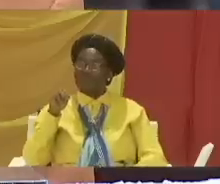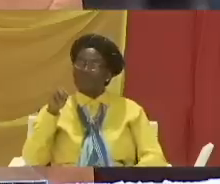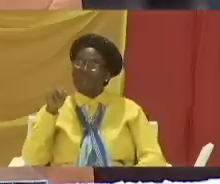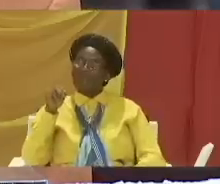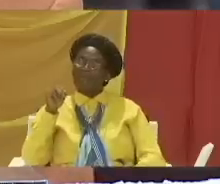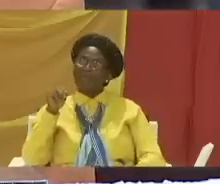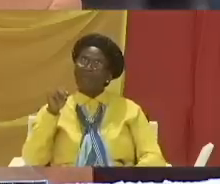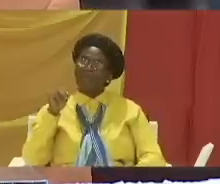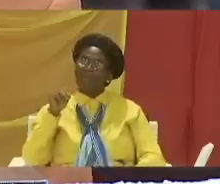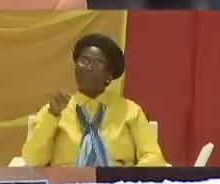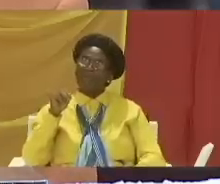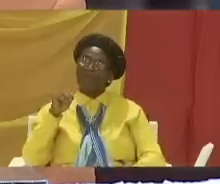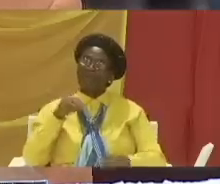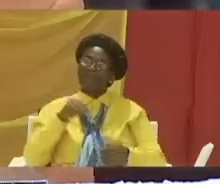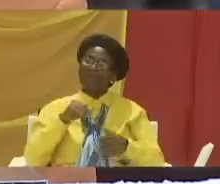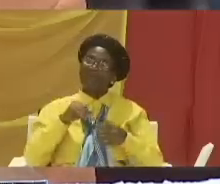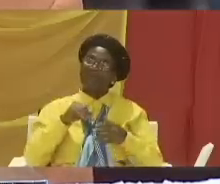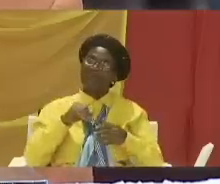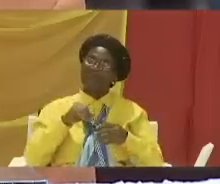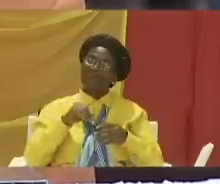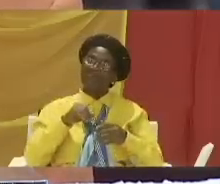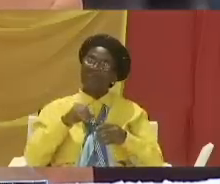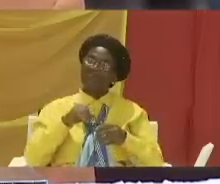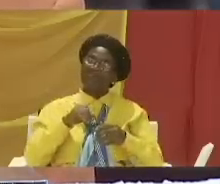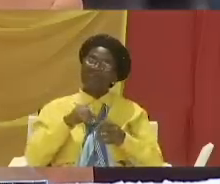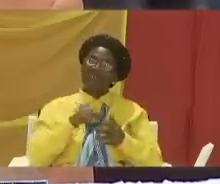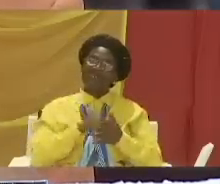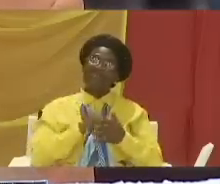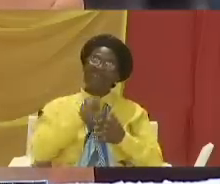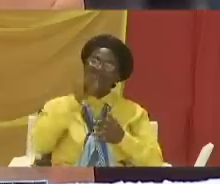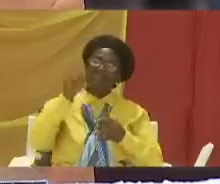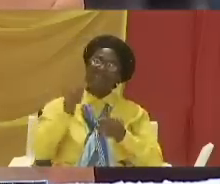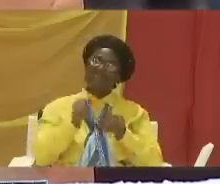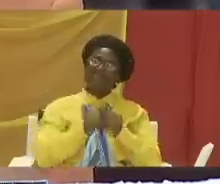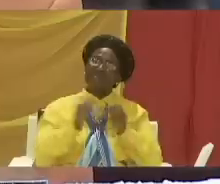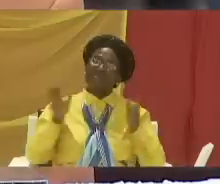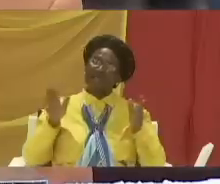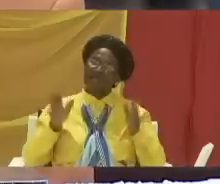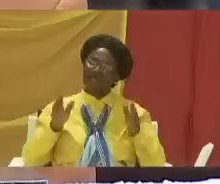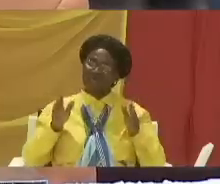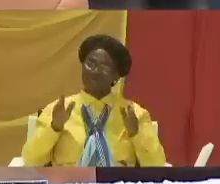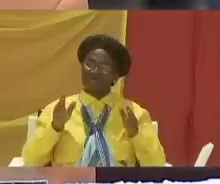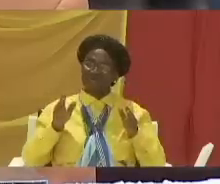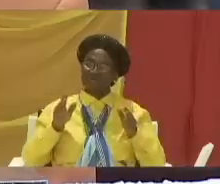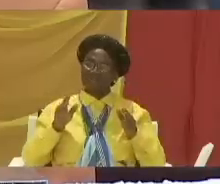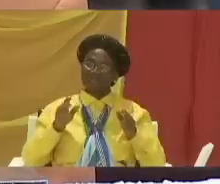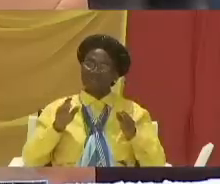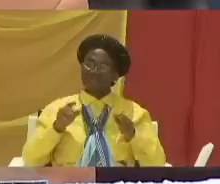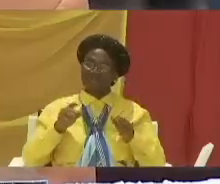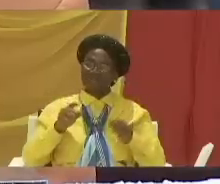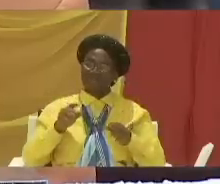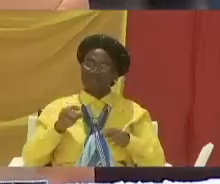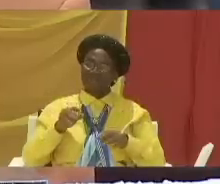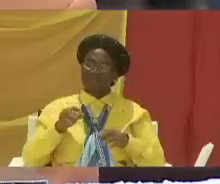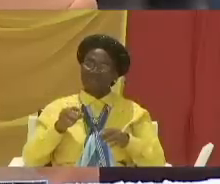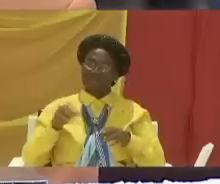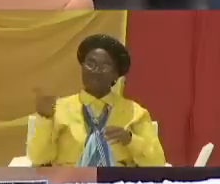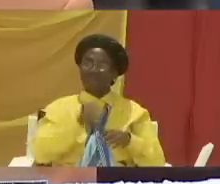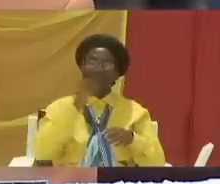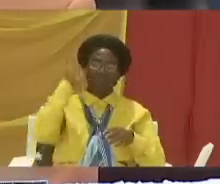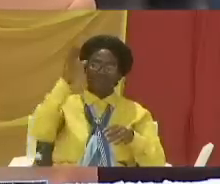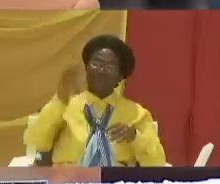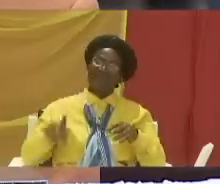But almost without exception, you will find that whenever